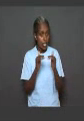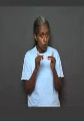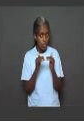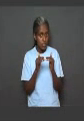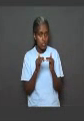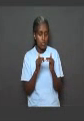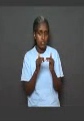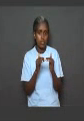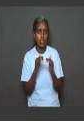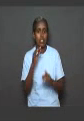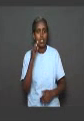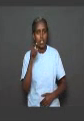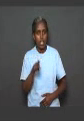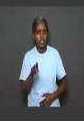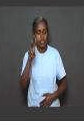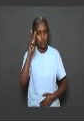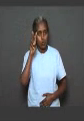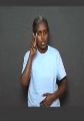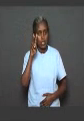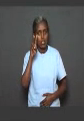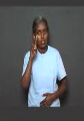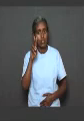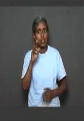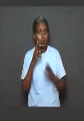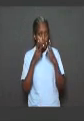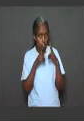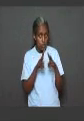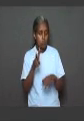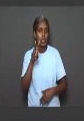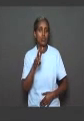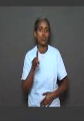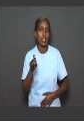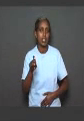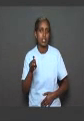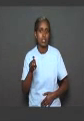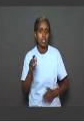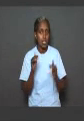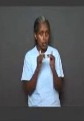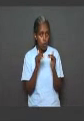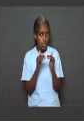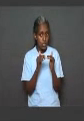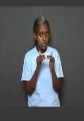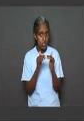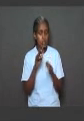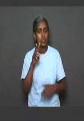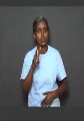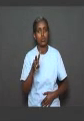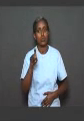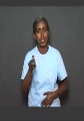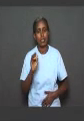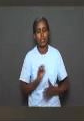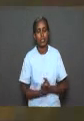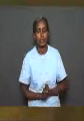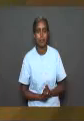equals x squared with respect to x equals 2x.